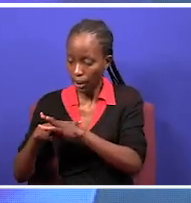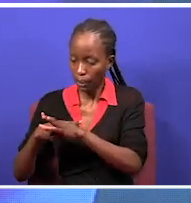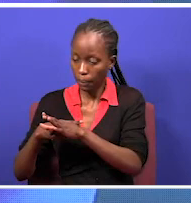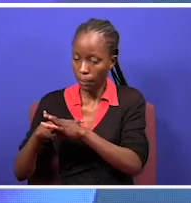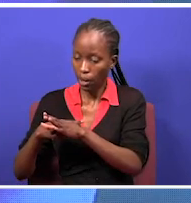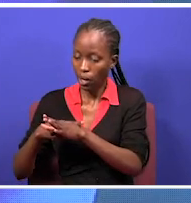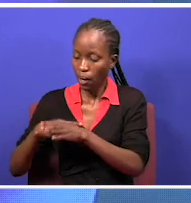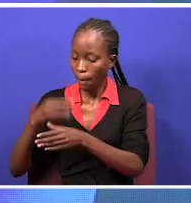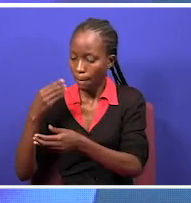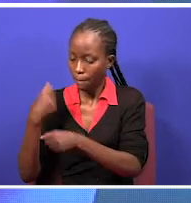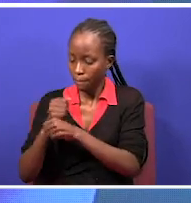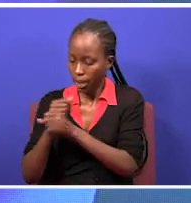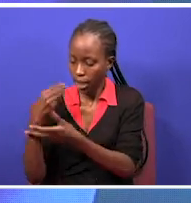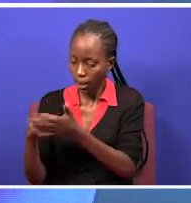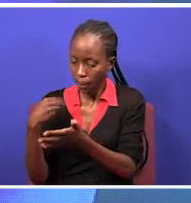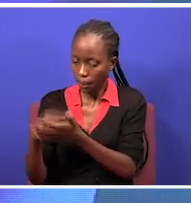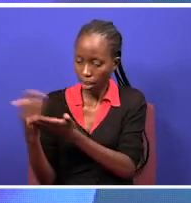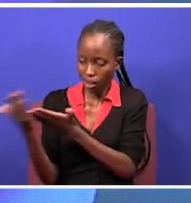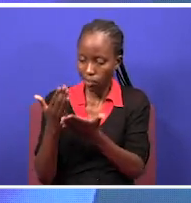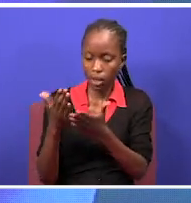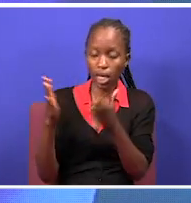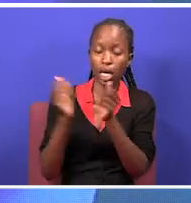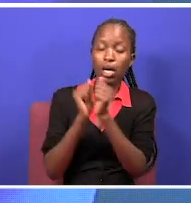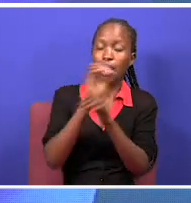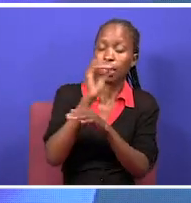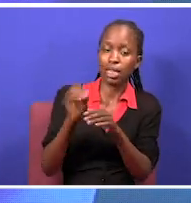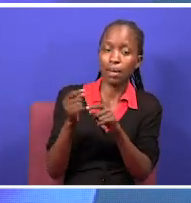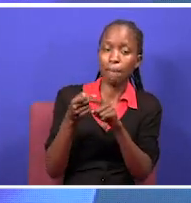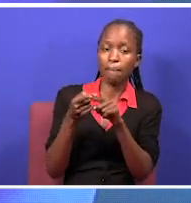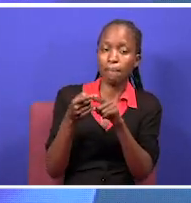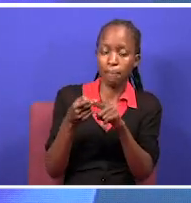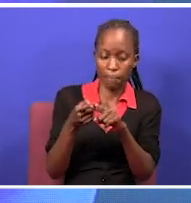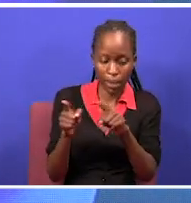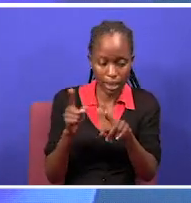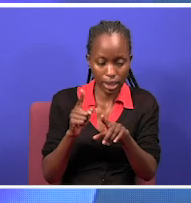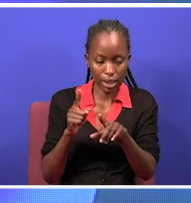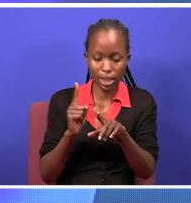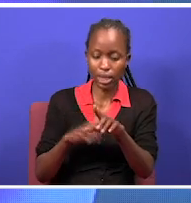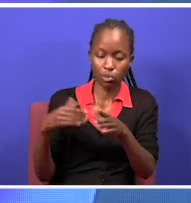to church, being respected and honored, but arrive in heaven